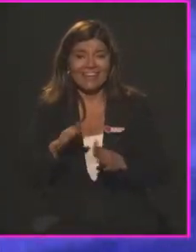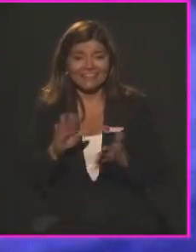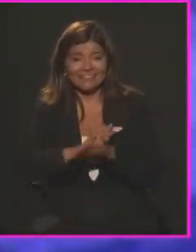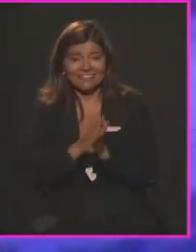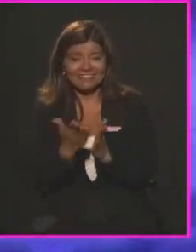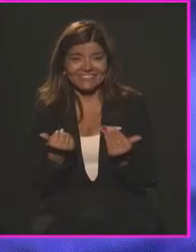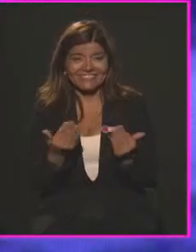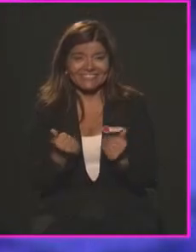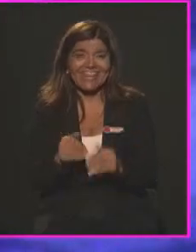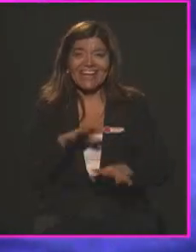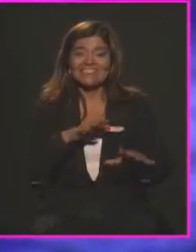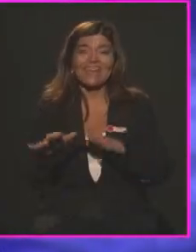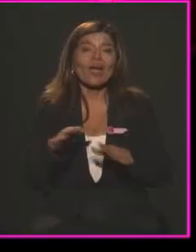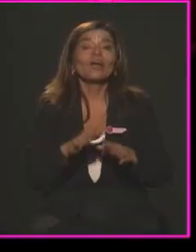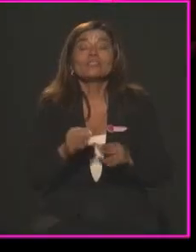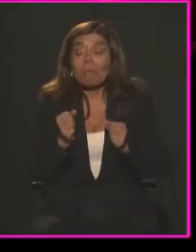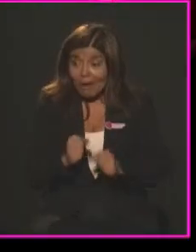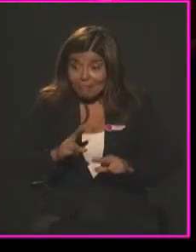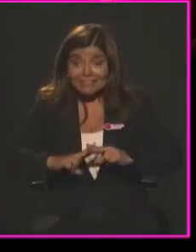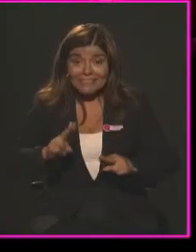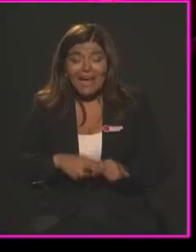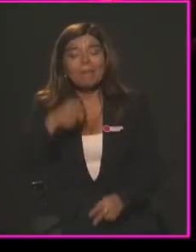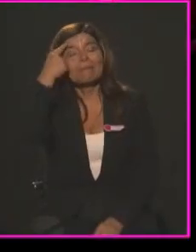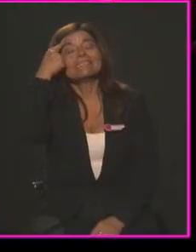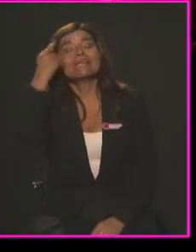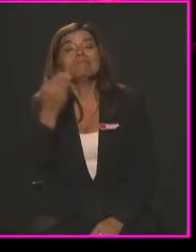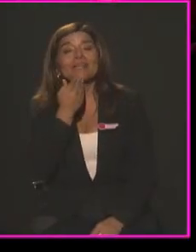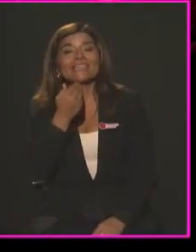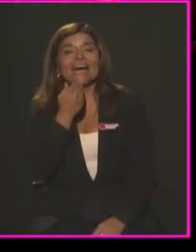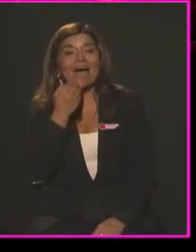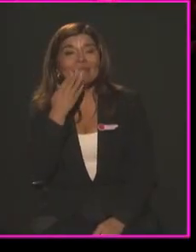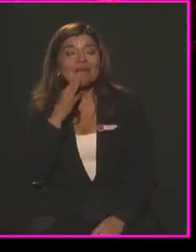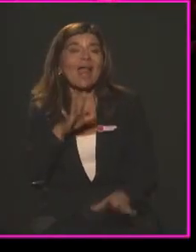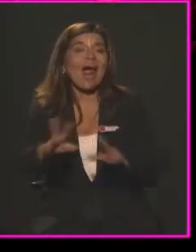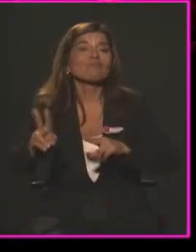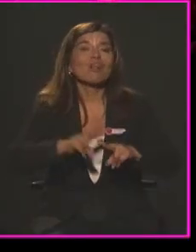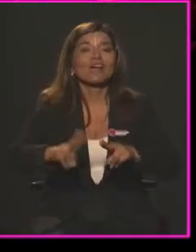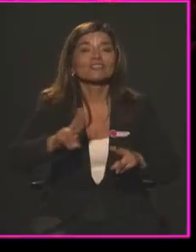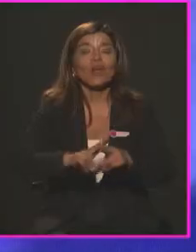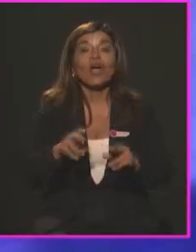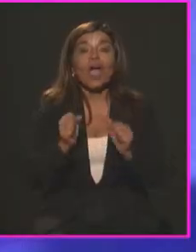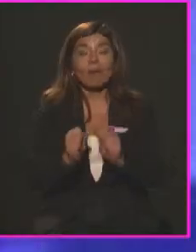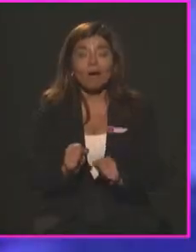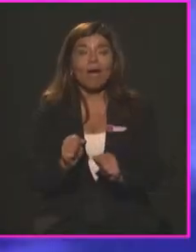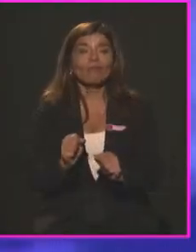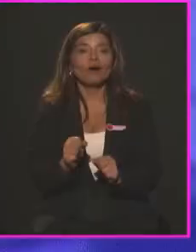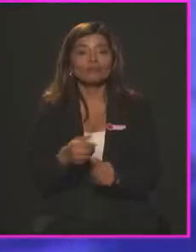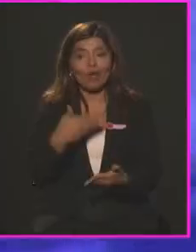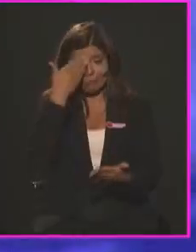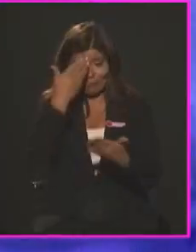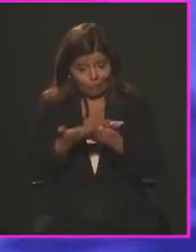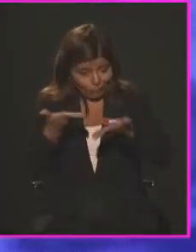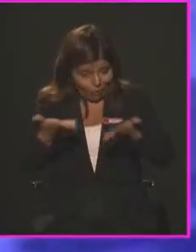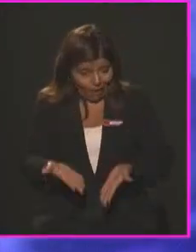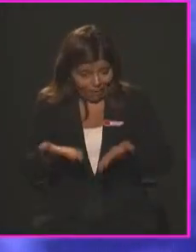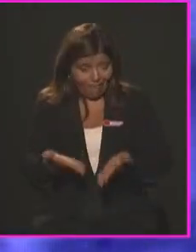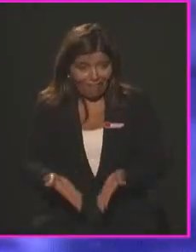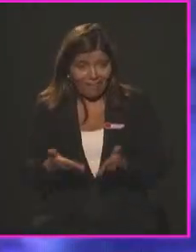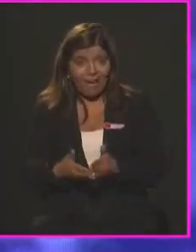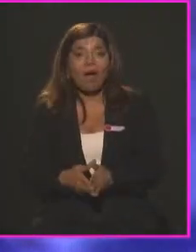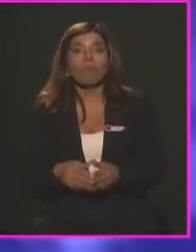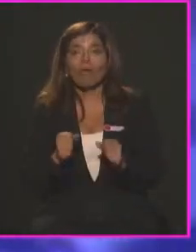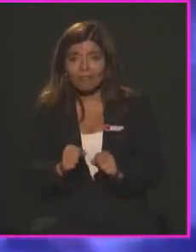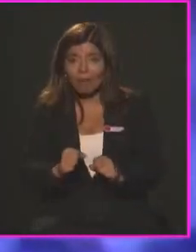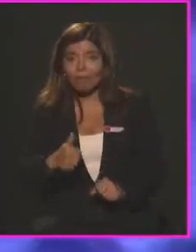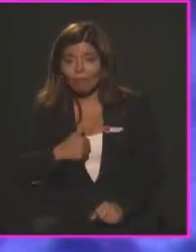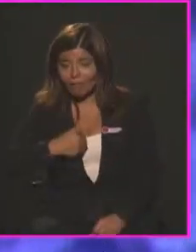to also just think about some of the solutions that are right in front of us that we can do today. And in Chile, I know you're already